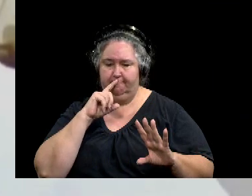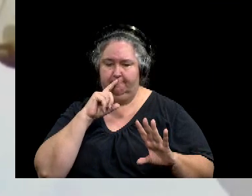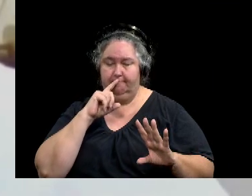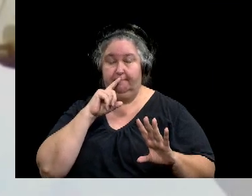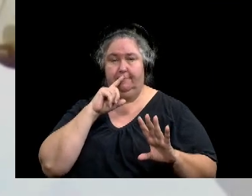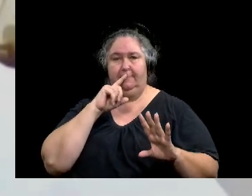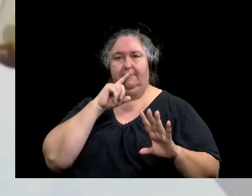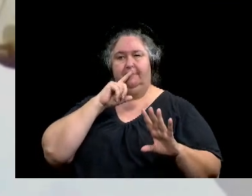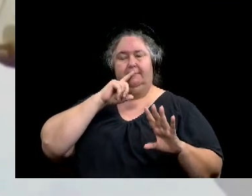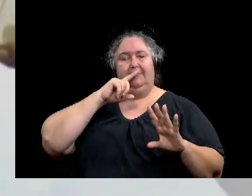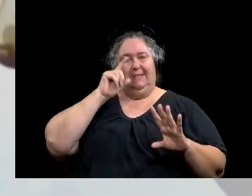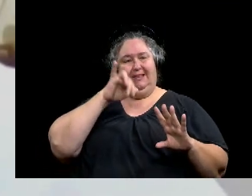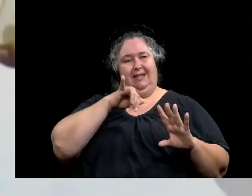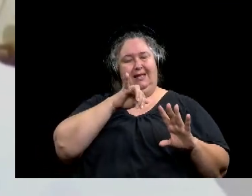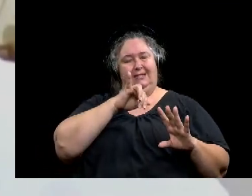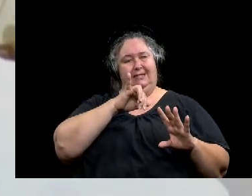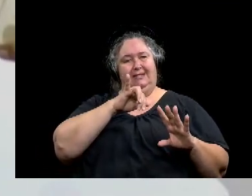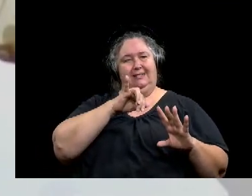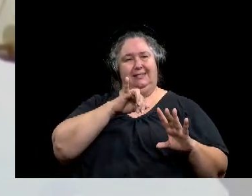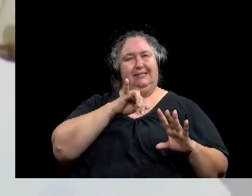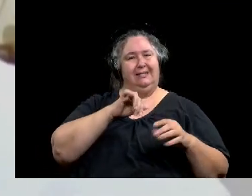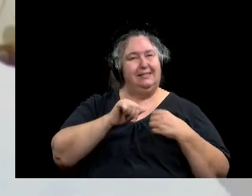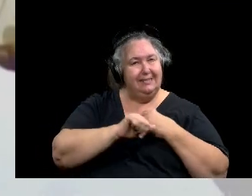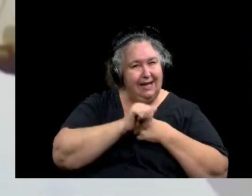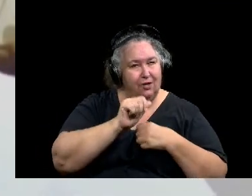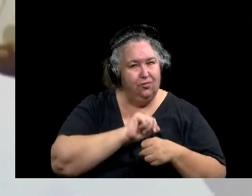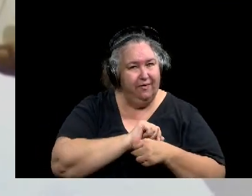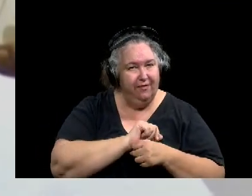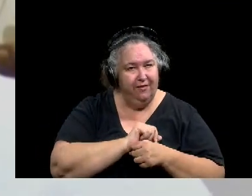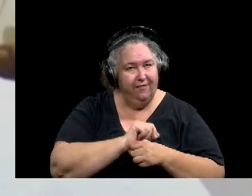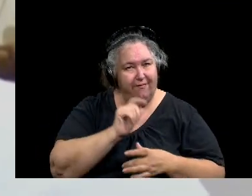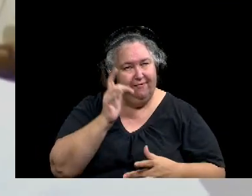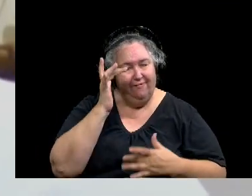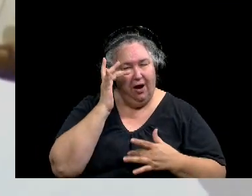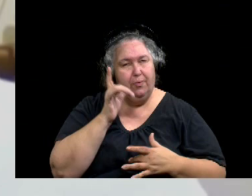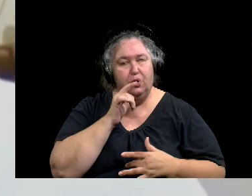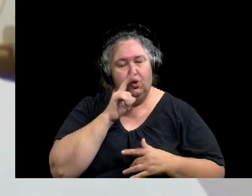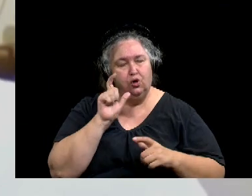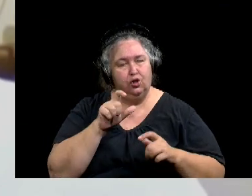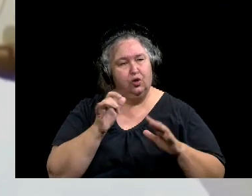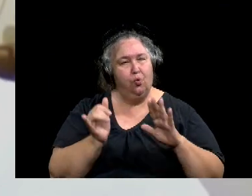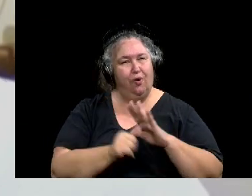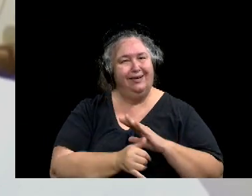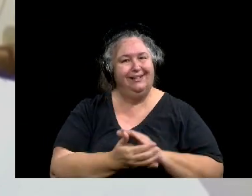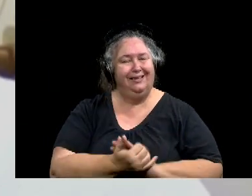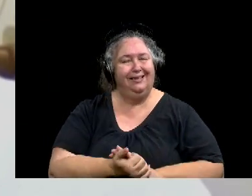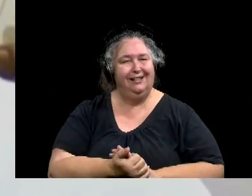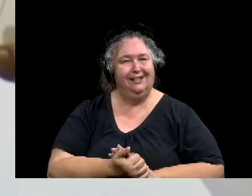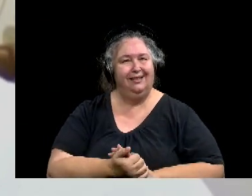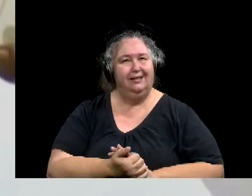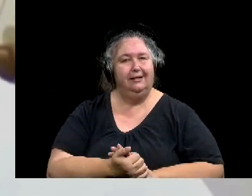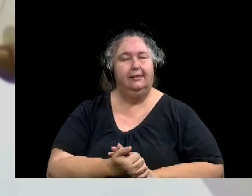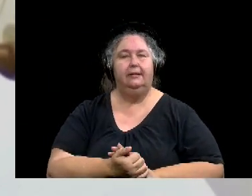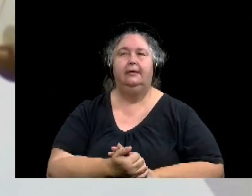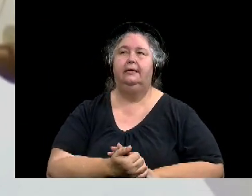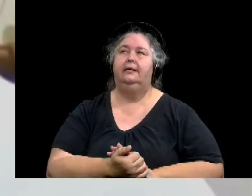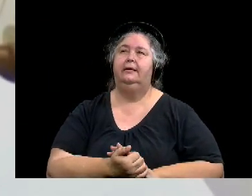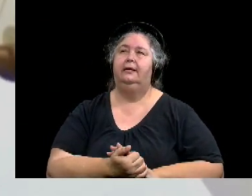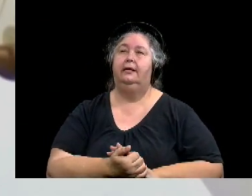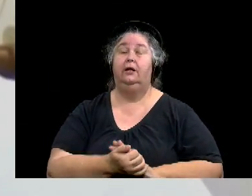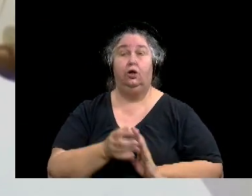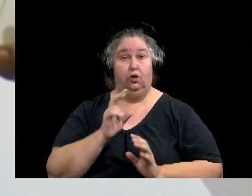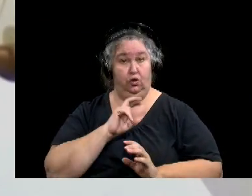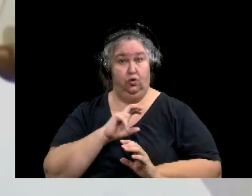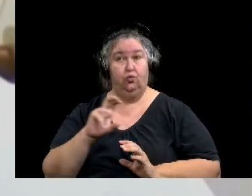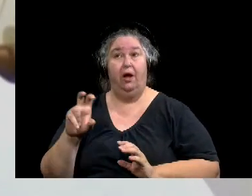life-threatening virus in our community right now, who should quarantine? And while travel can